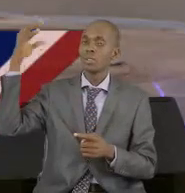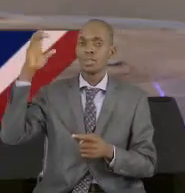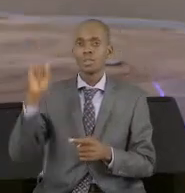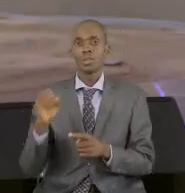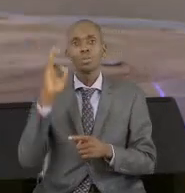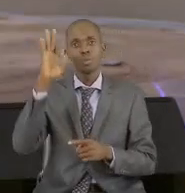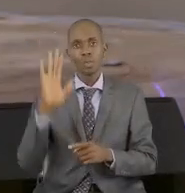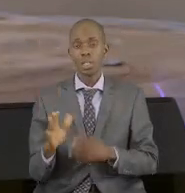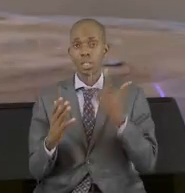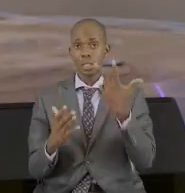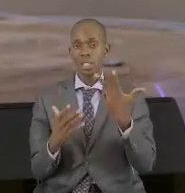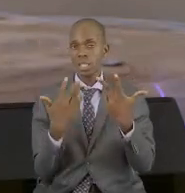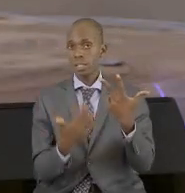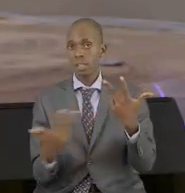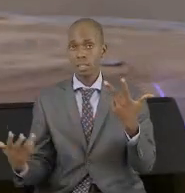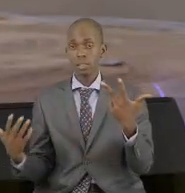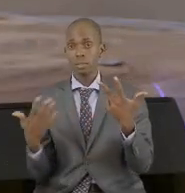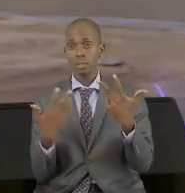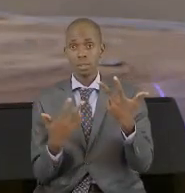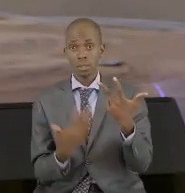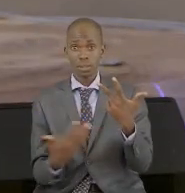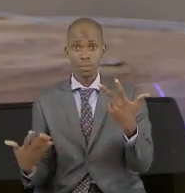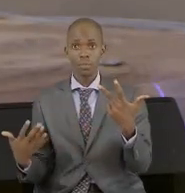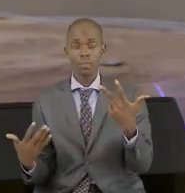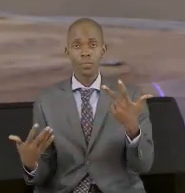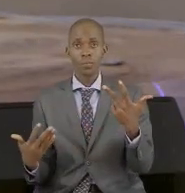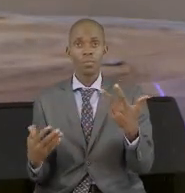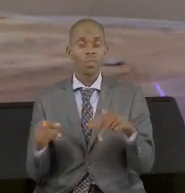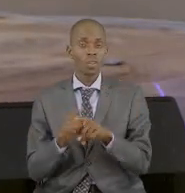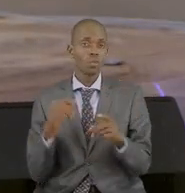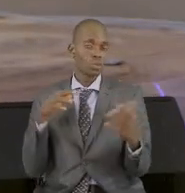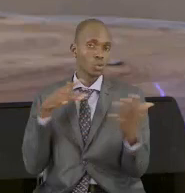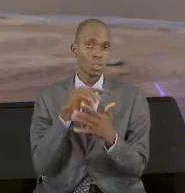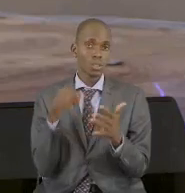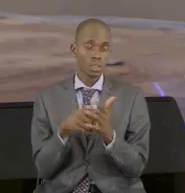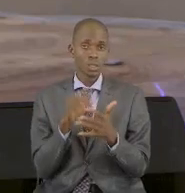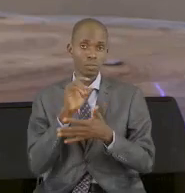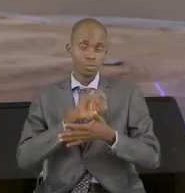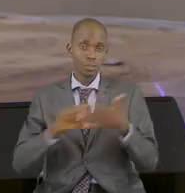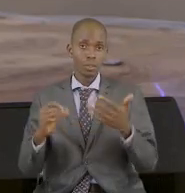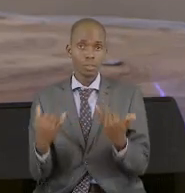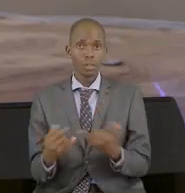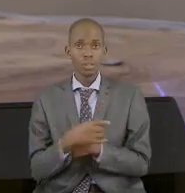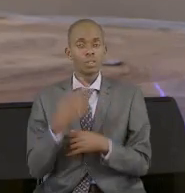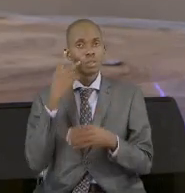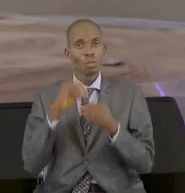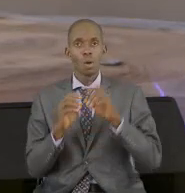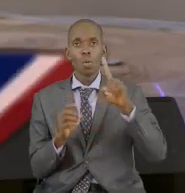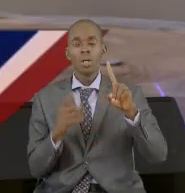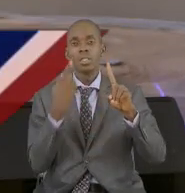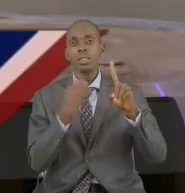things we're looking at as we look at these verses today. Number one, the testimony of a